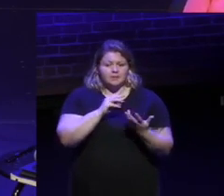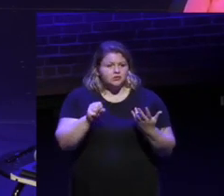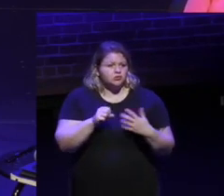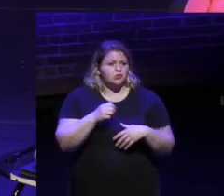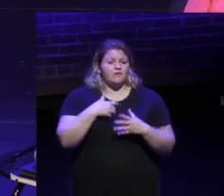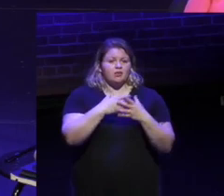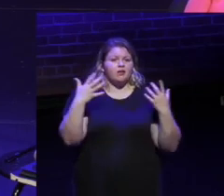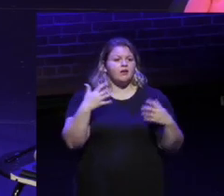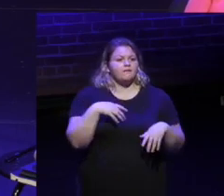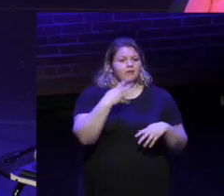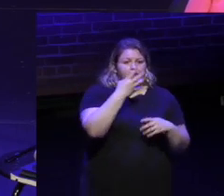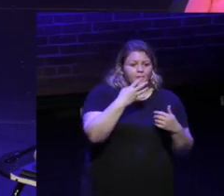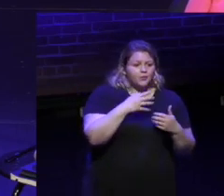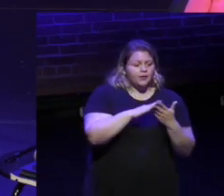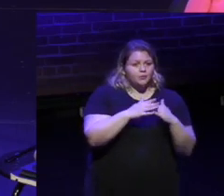communities